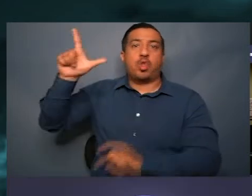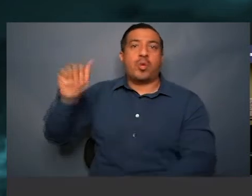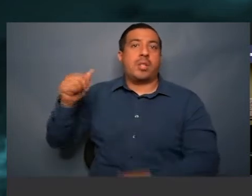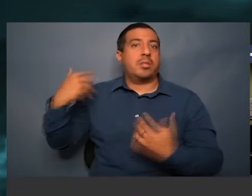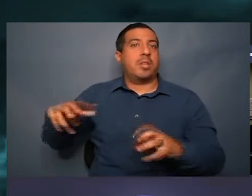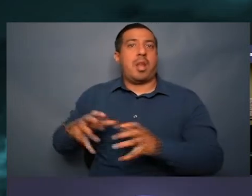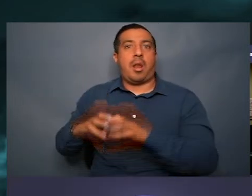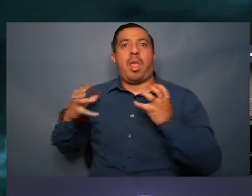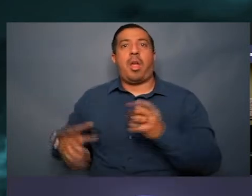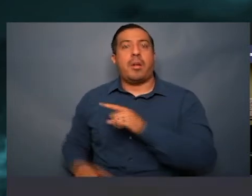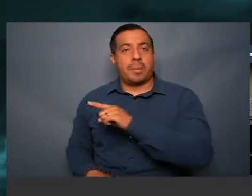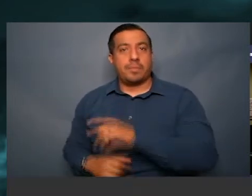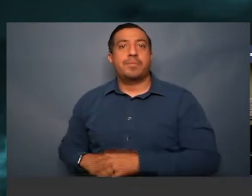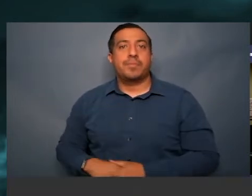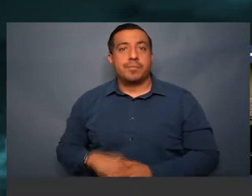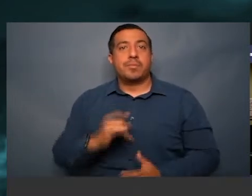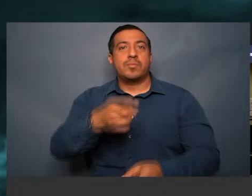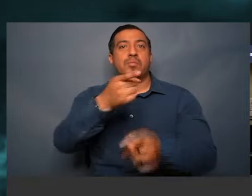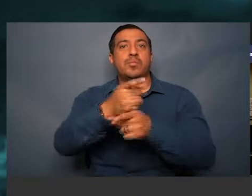Yeah, that's right.